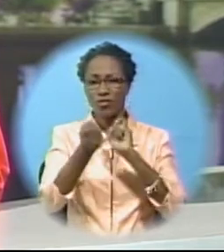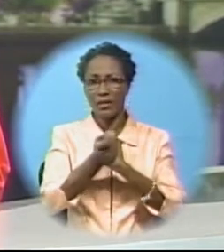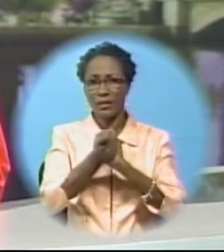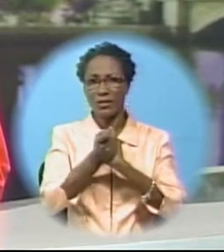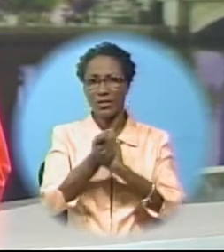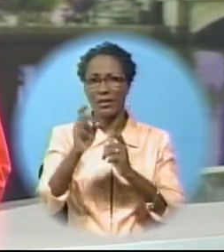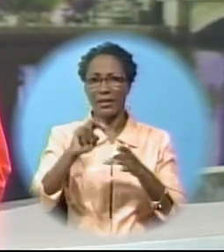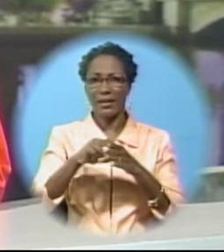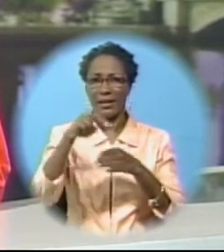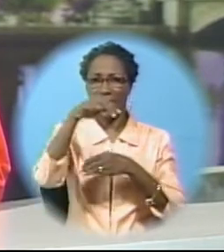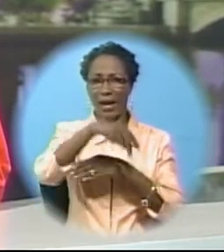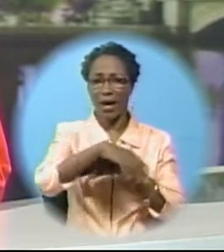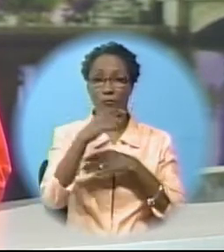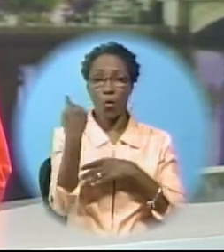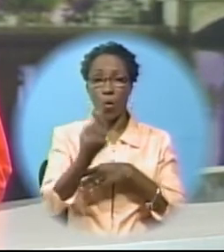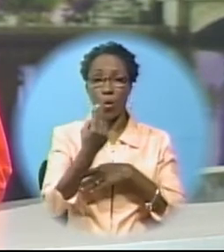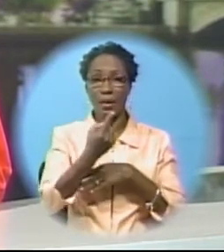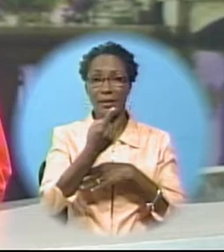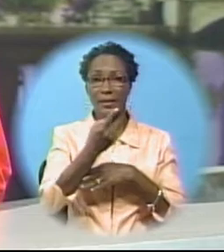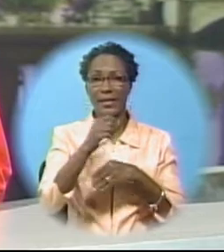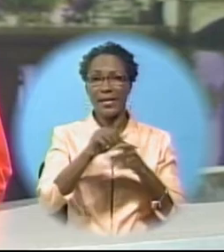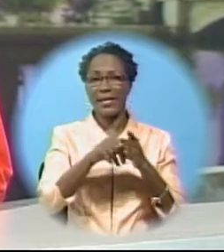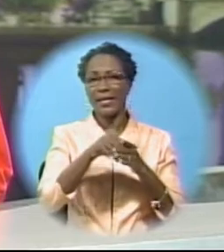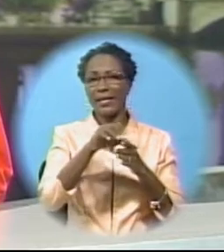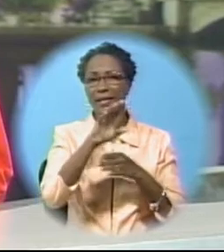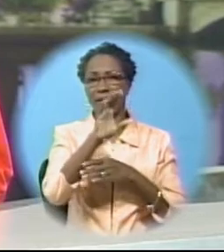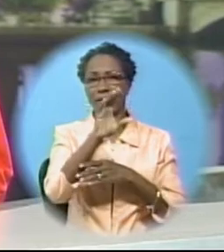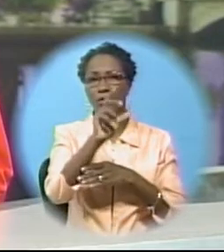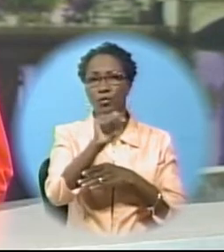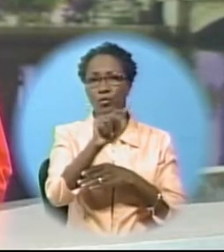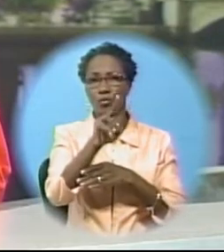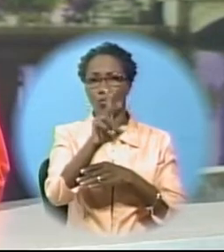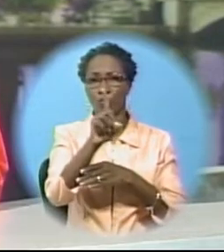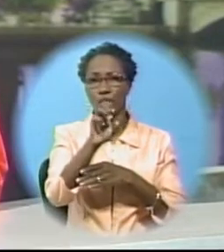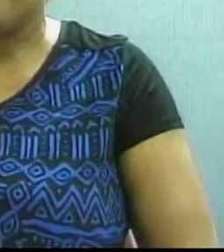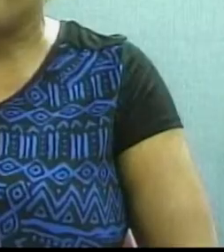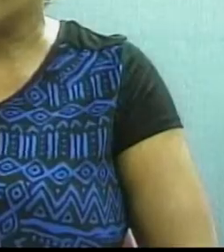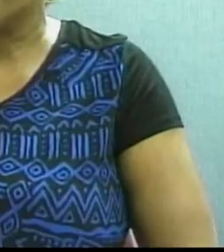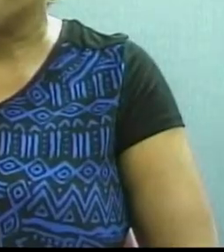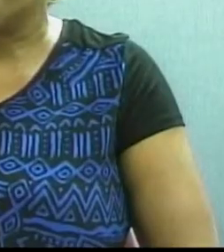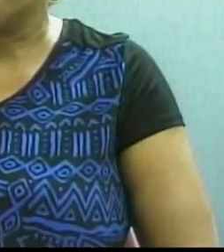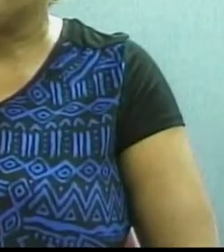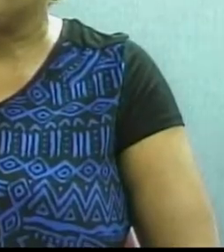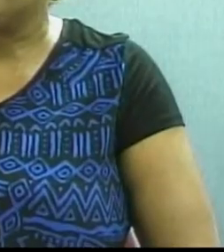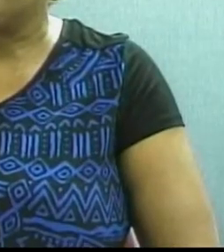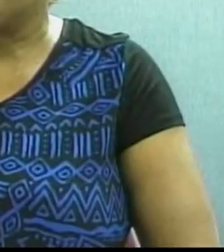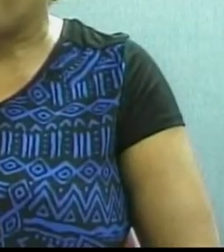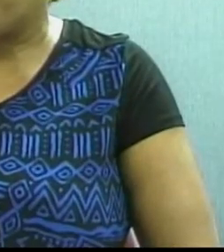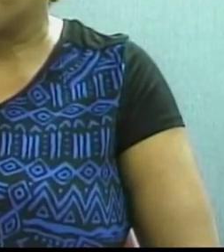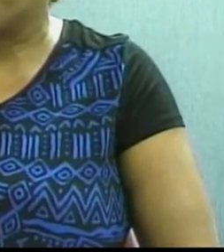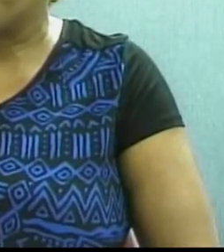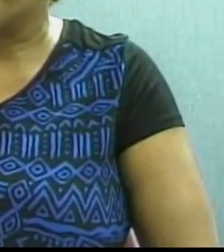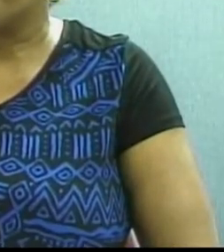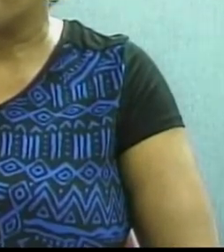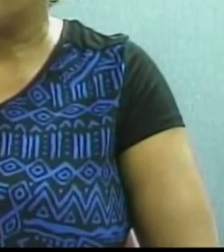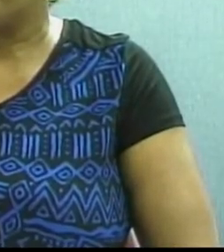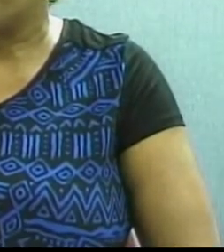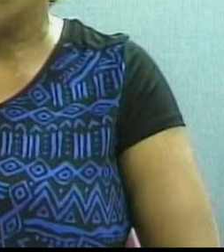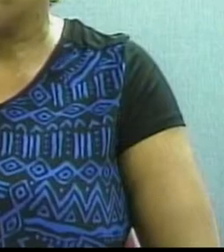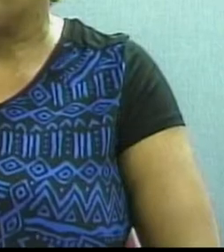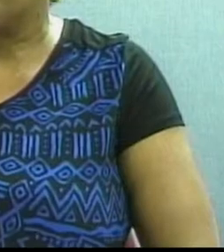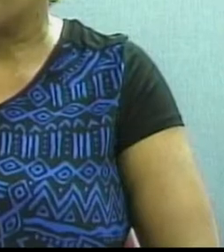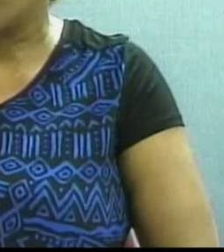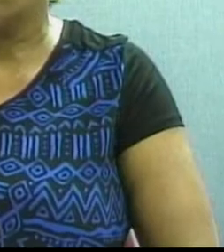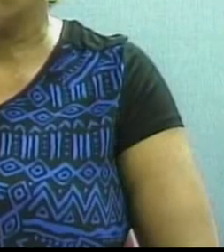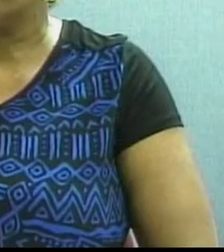Street. She says these present some hardships for the operators and commuters. Of course, the commuters are a big part of what